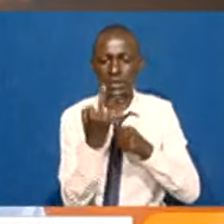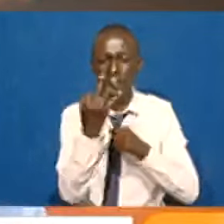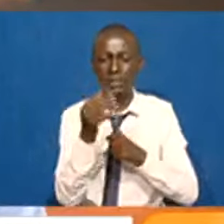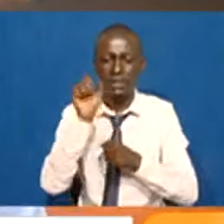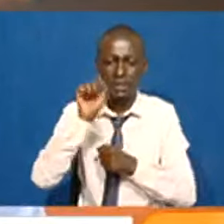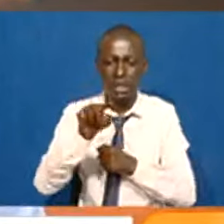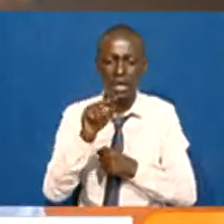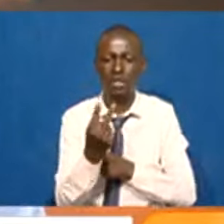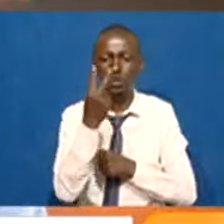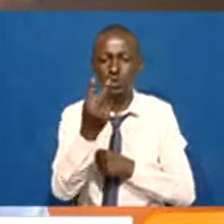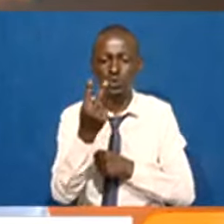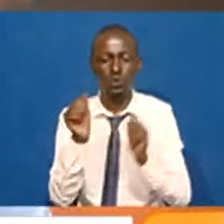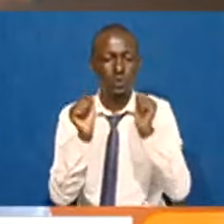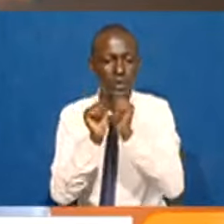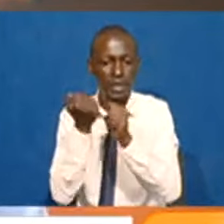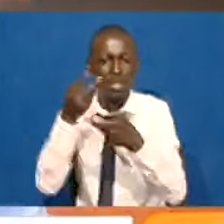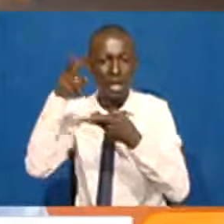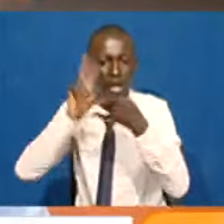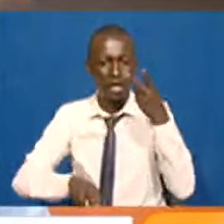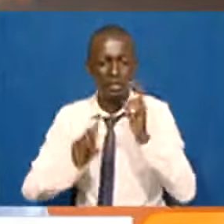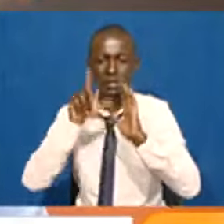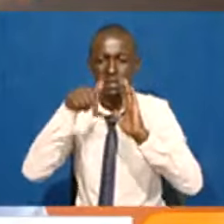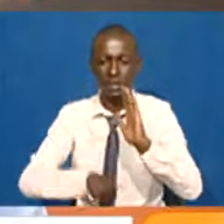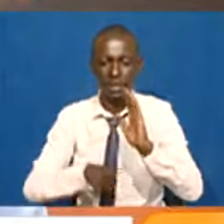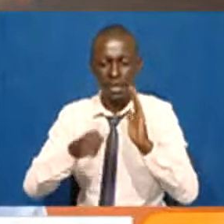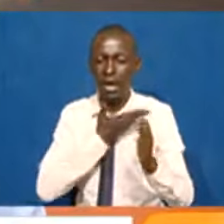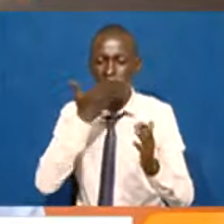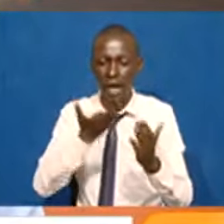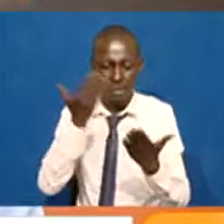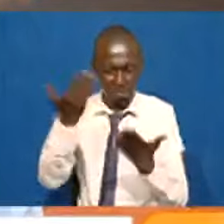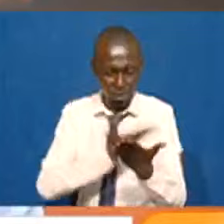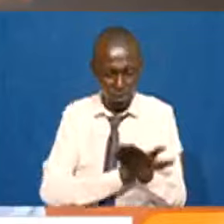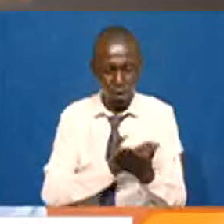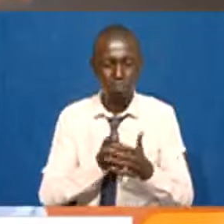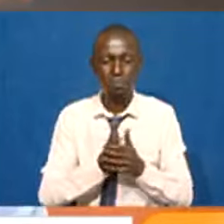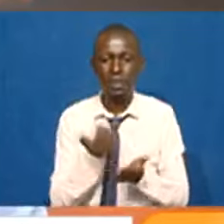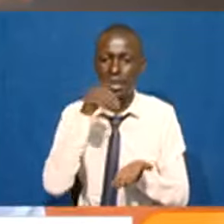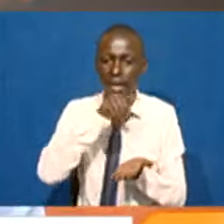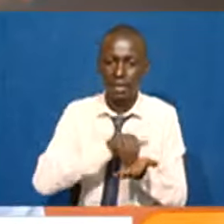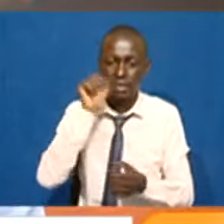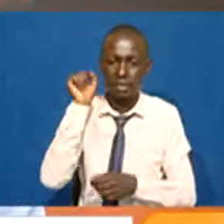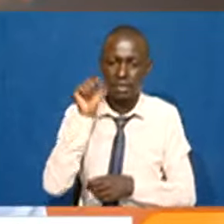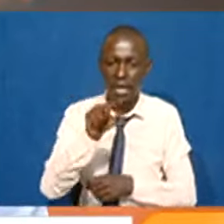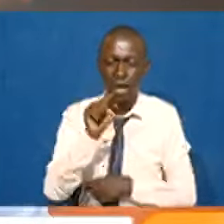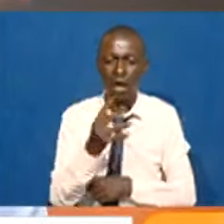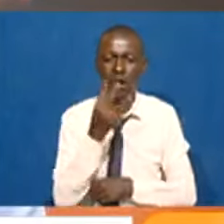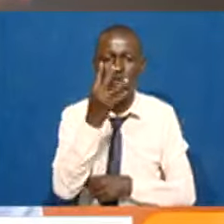*483*210# and then you start filling that form. Okay. I repeat,